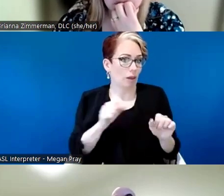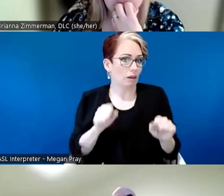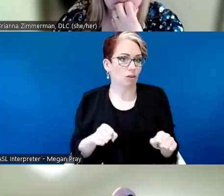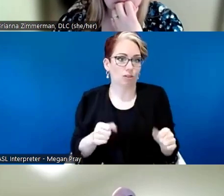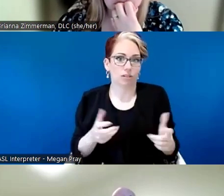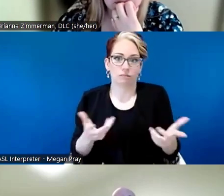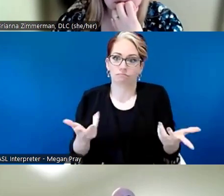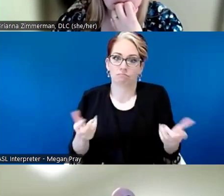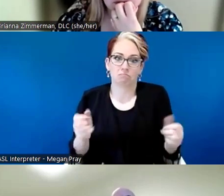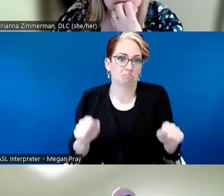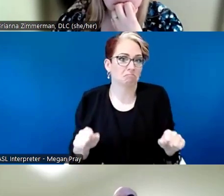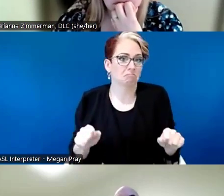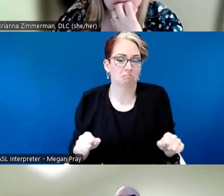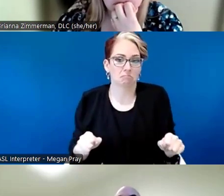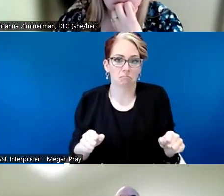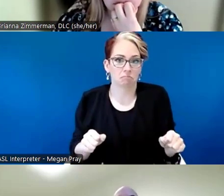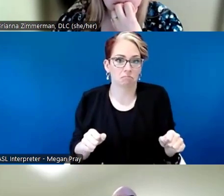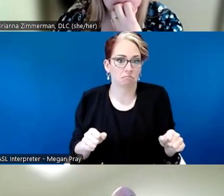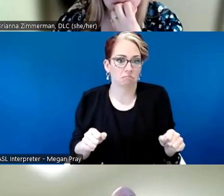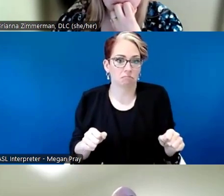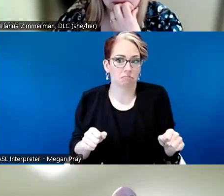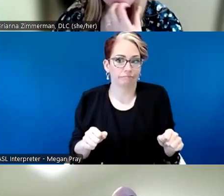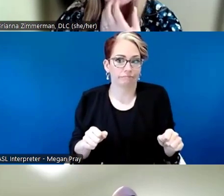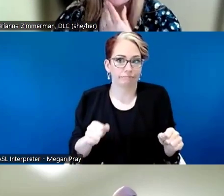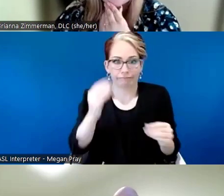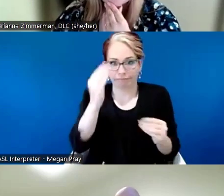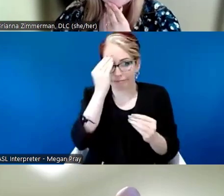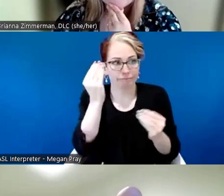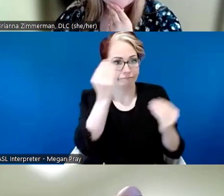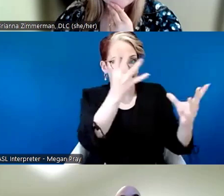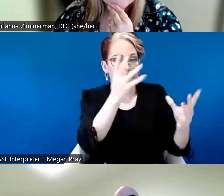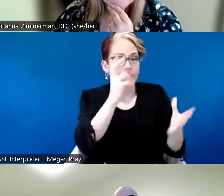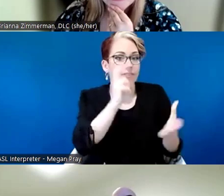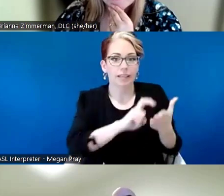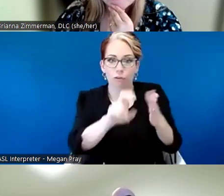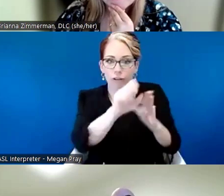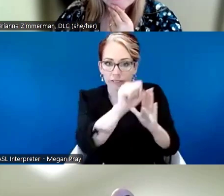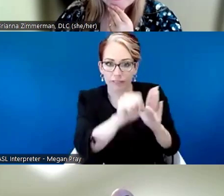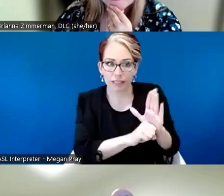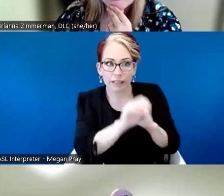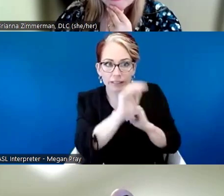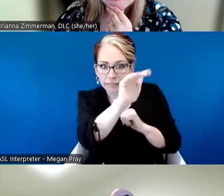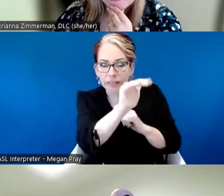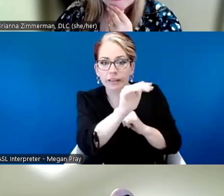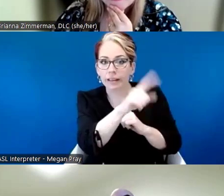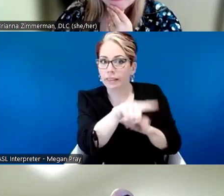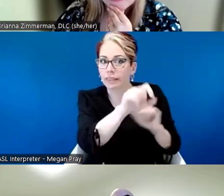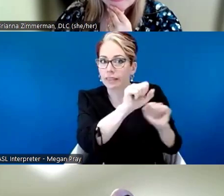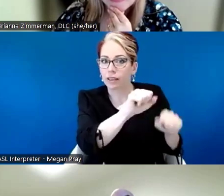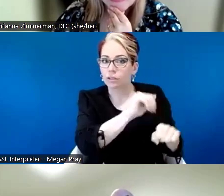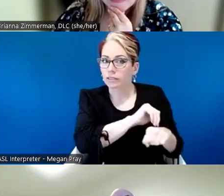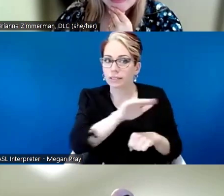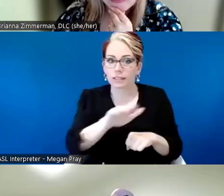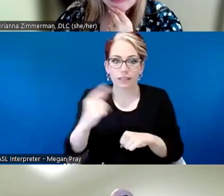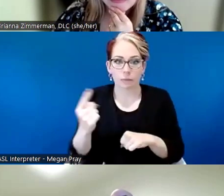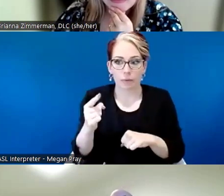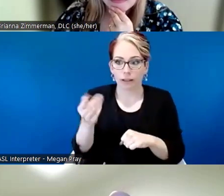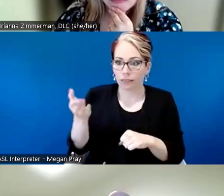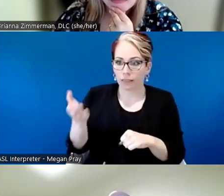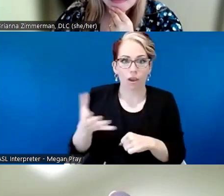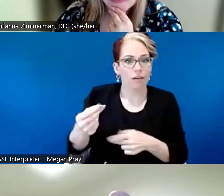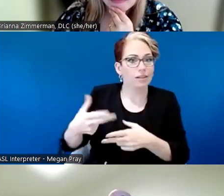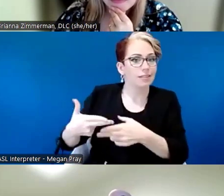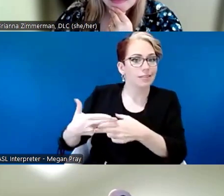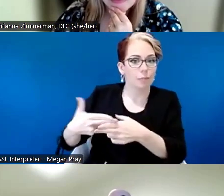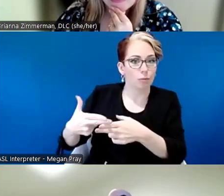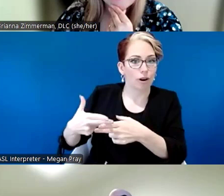bring to the Secretary of State's office. They could send somebody out there and temporarily mark